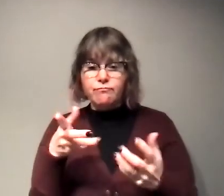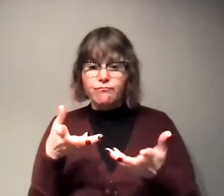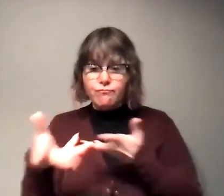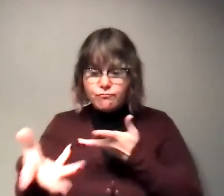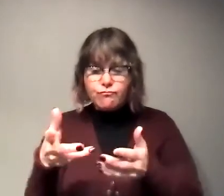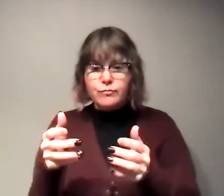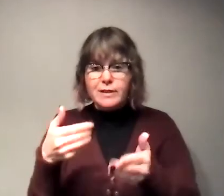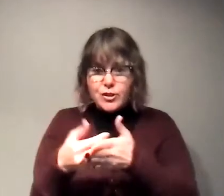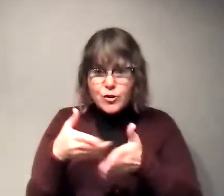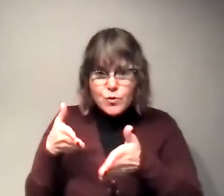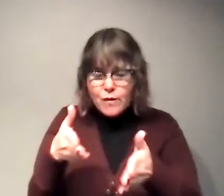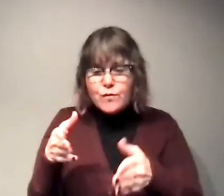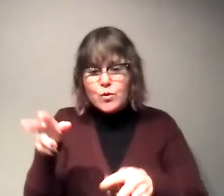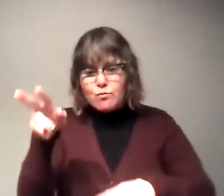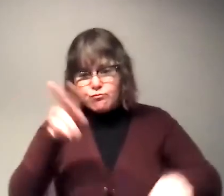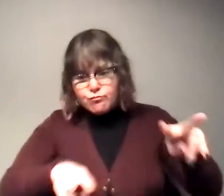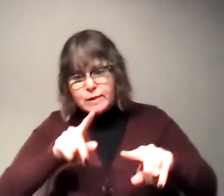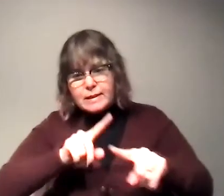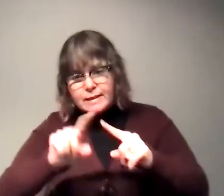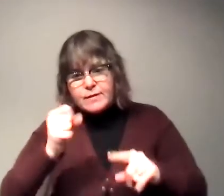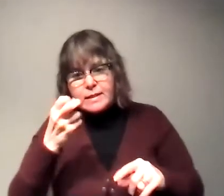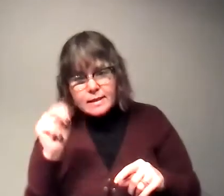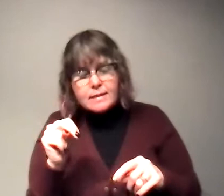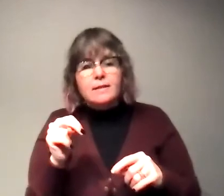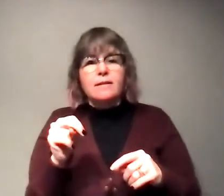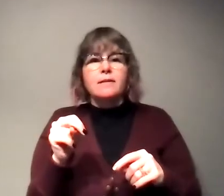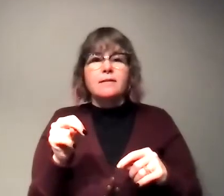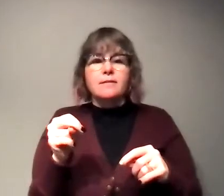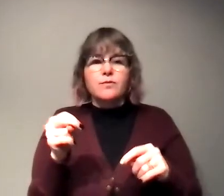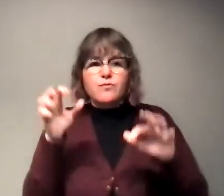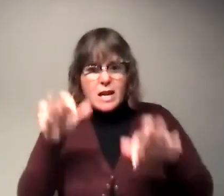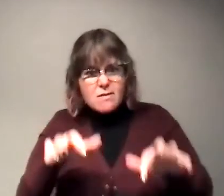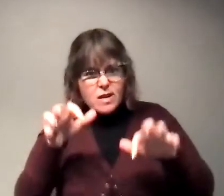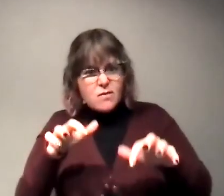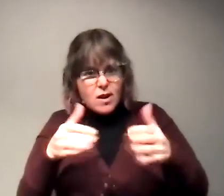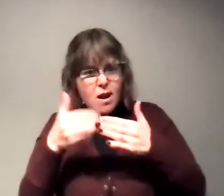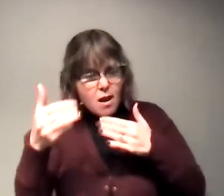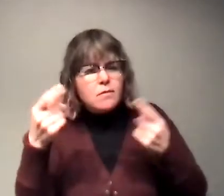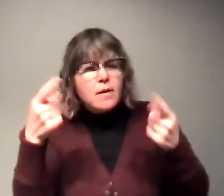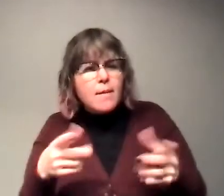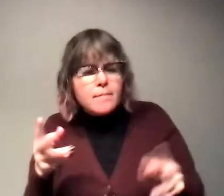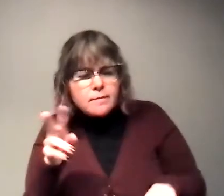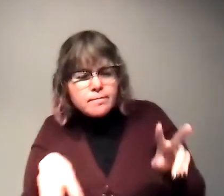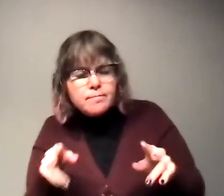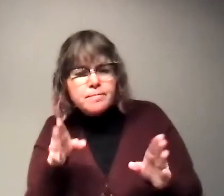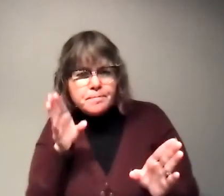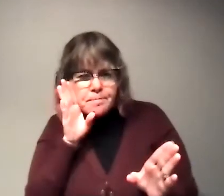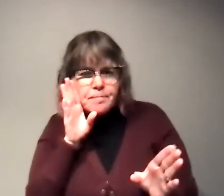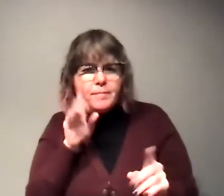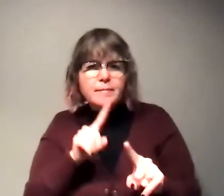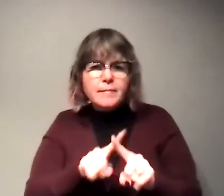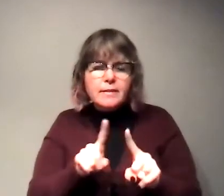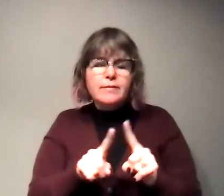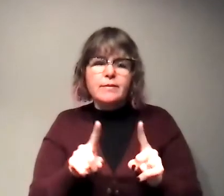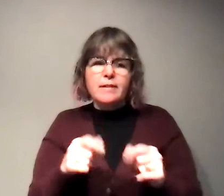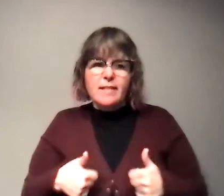it, watch it in the different seasons, see what happens when it rains a lot. And just pay attention to the different kind of